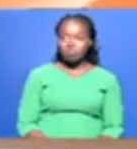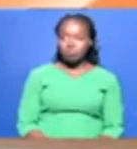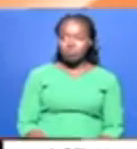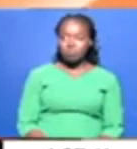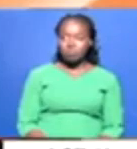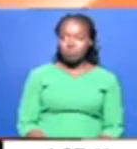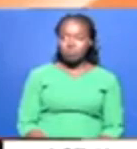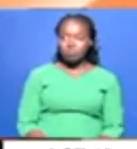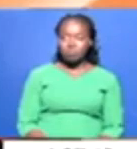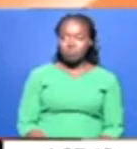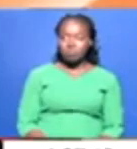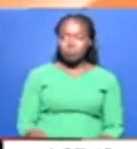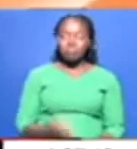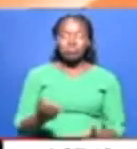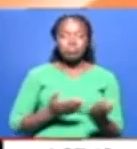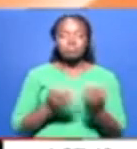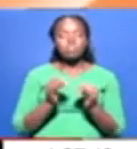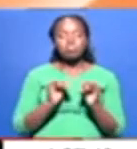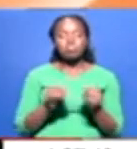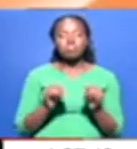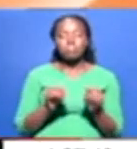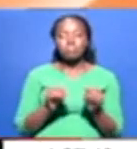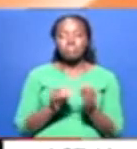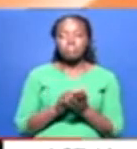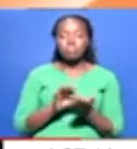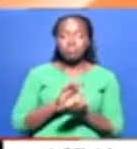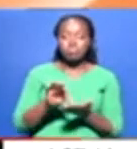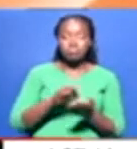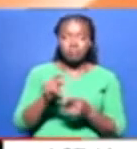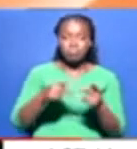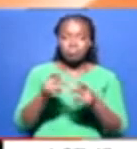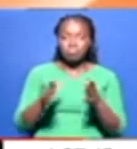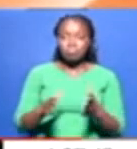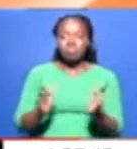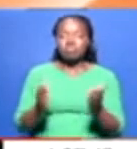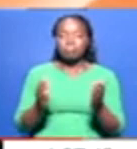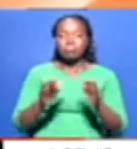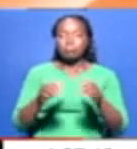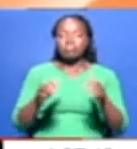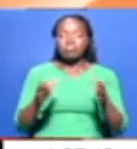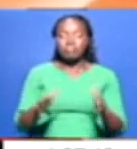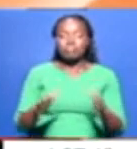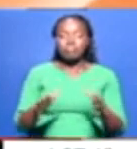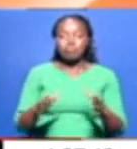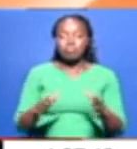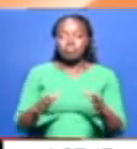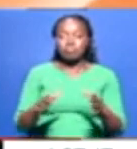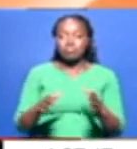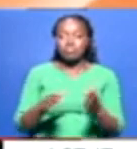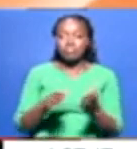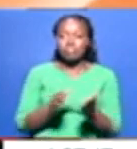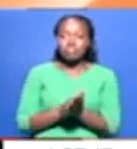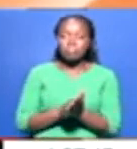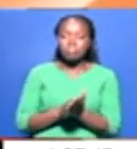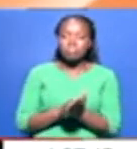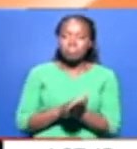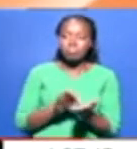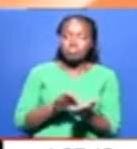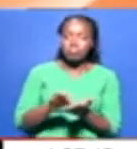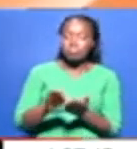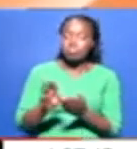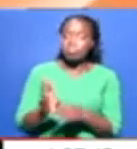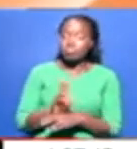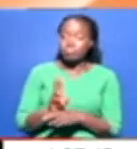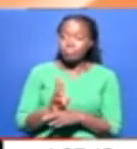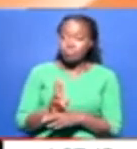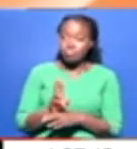On to the day's business now. Tea processors are encouraging farmers to embrace growing of herbs used in tea value addition.